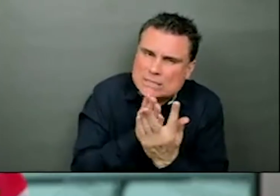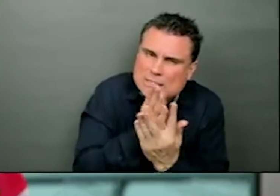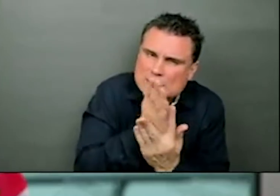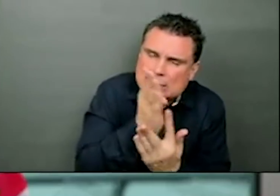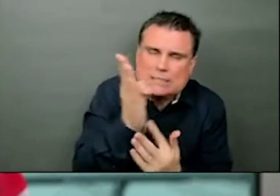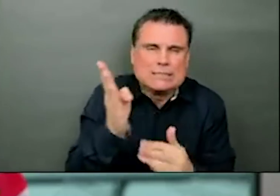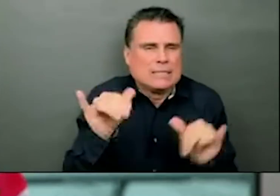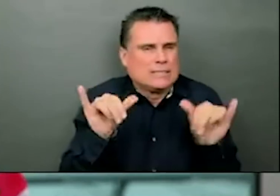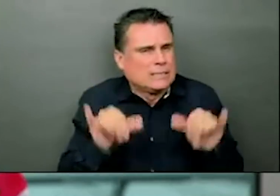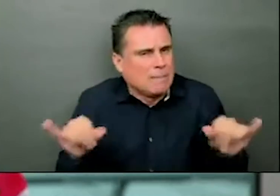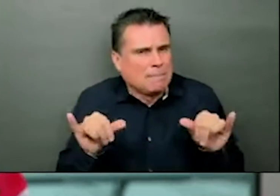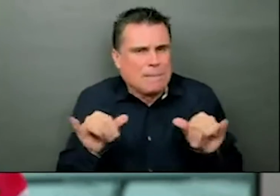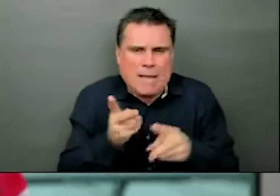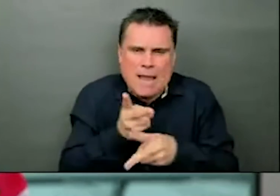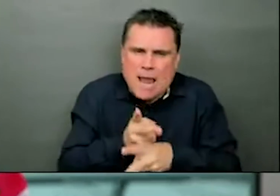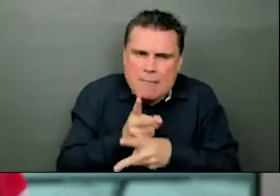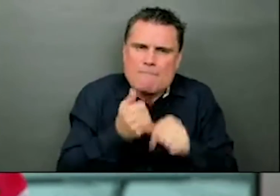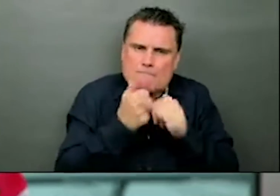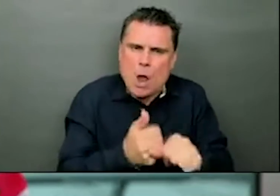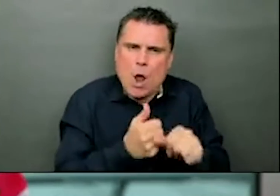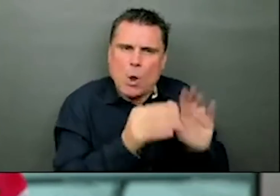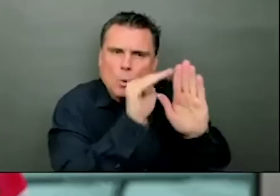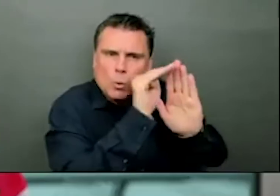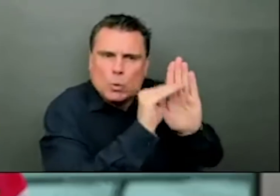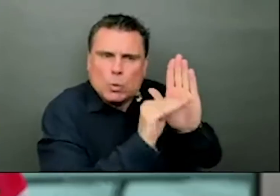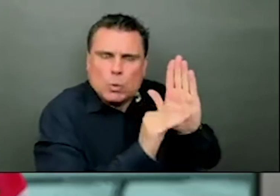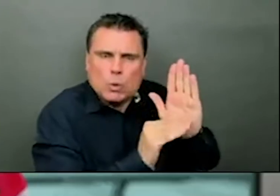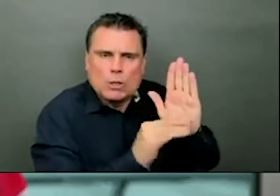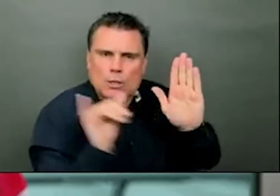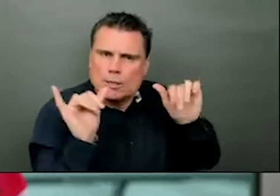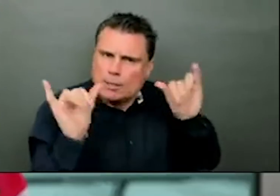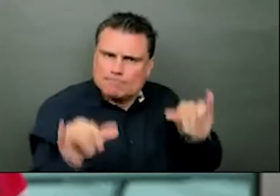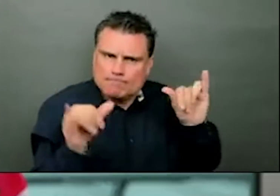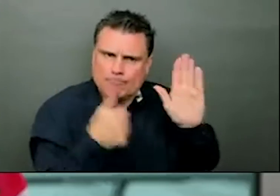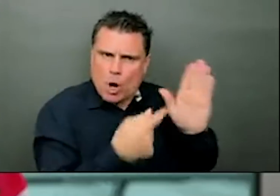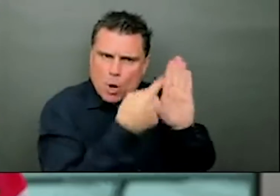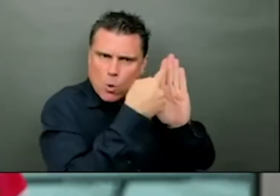to follow all of our public health restrictions and guidance.